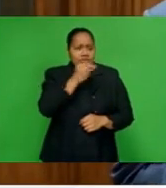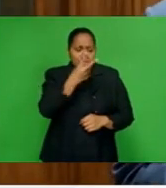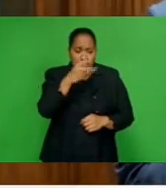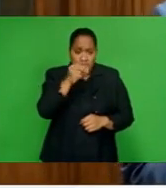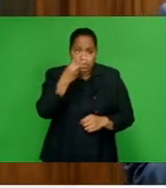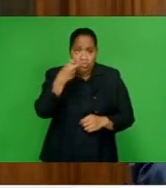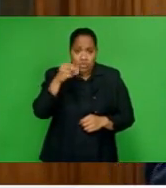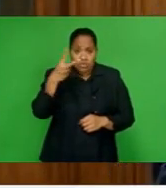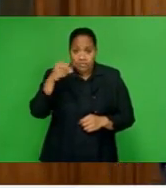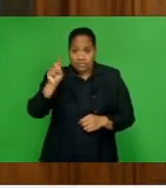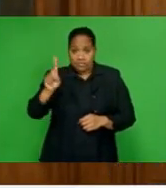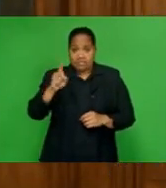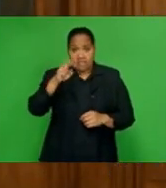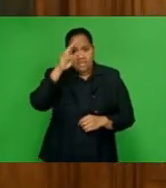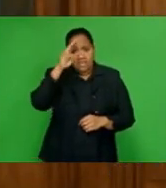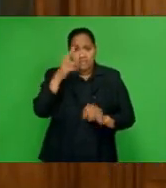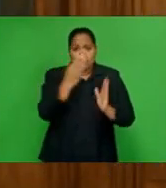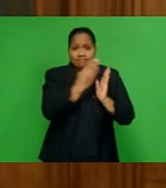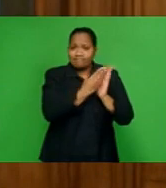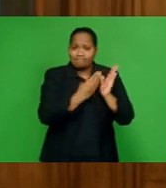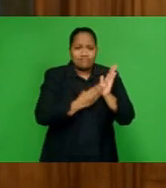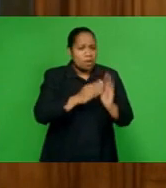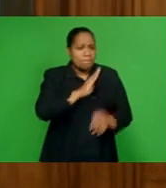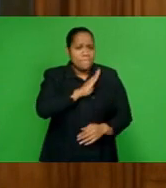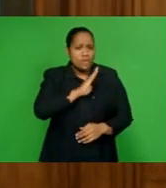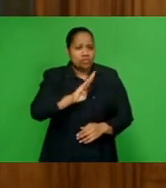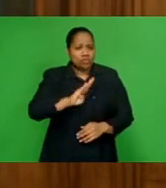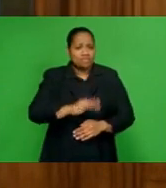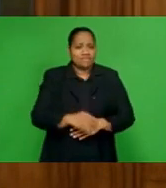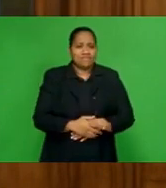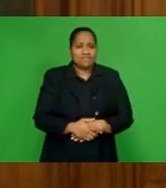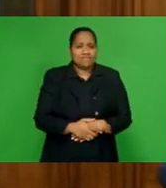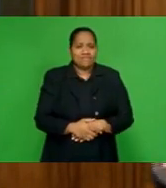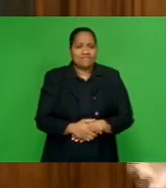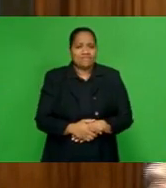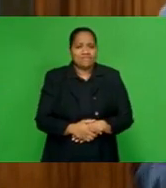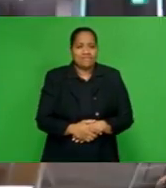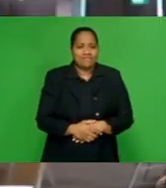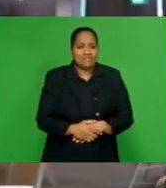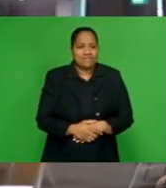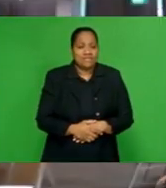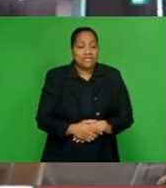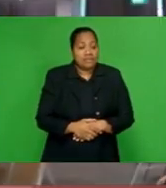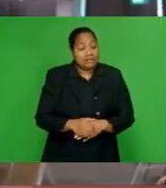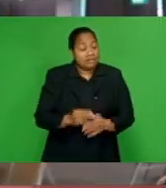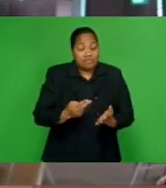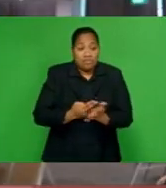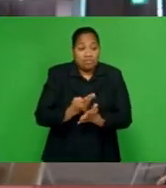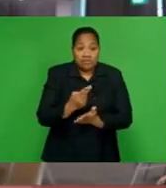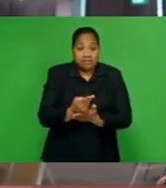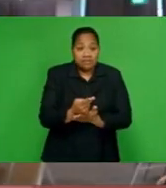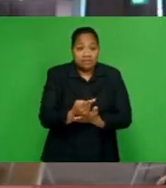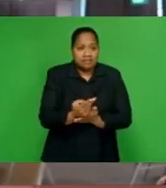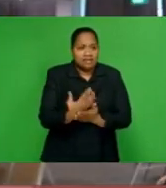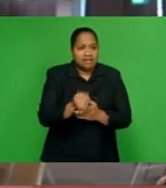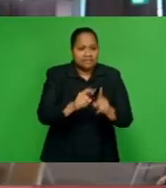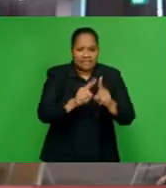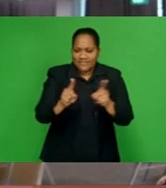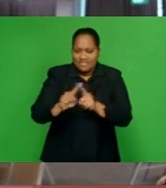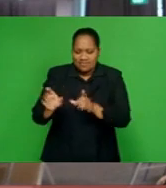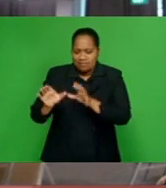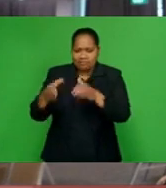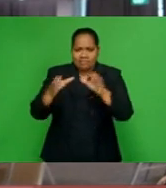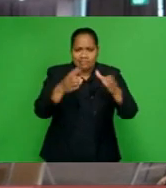2020-2021 national budget is a bold one. It's very timely. To be honest with you, it is catered towards different segments